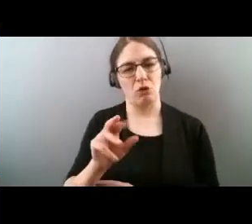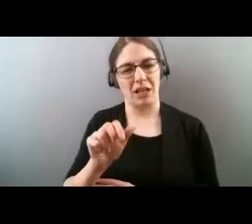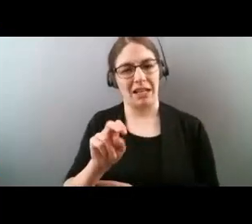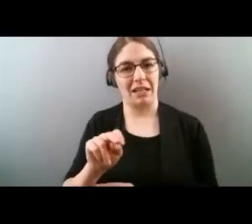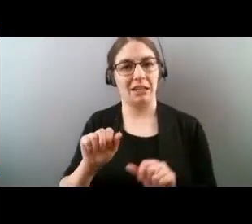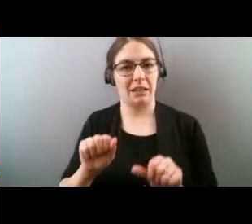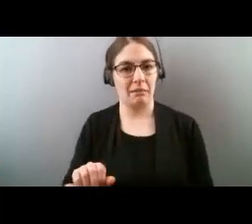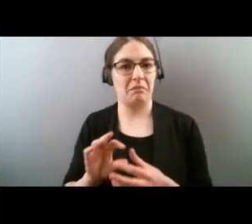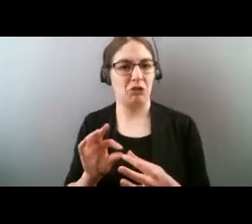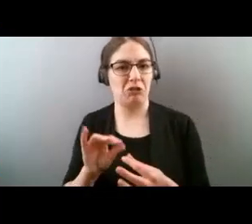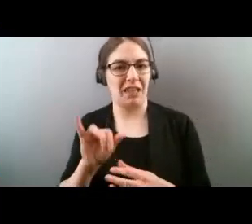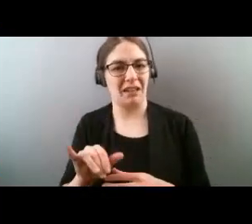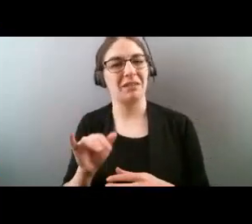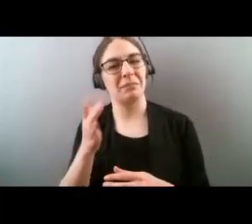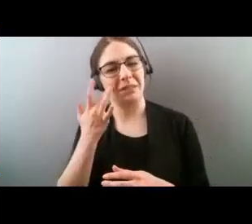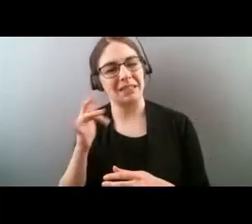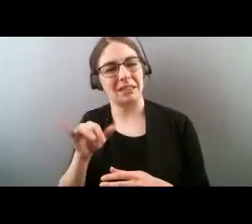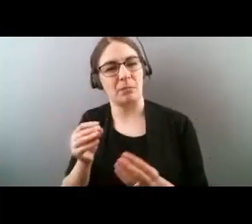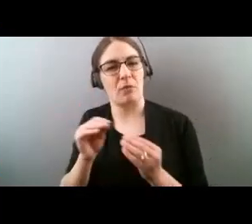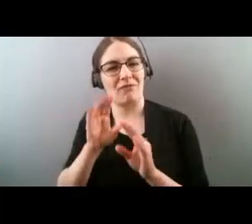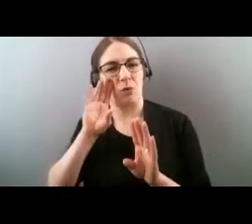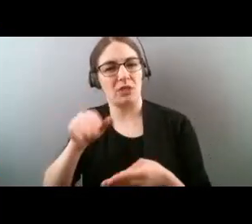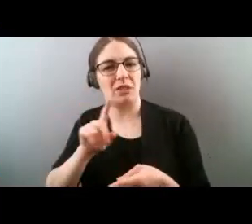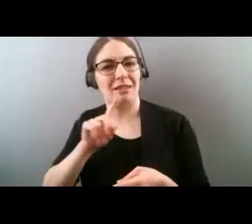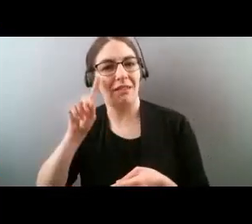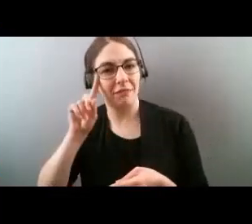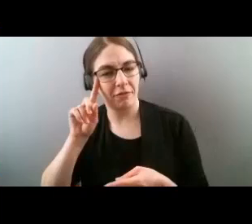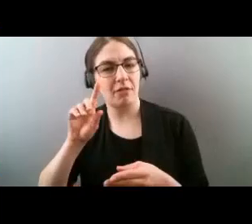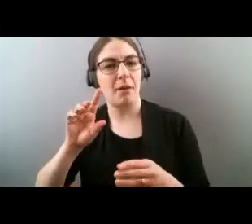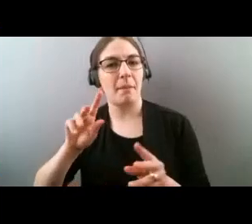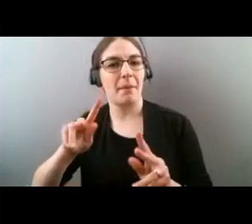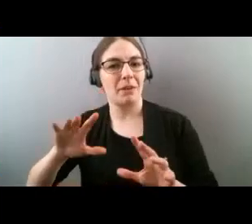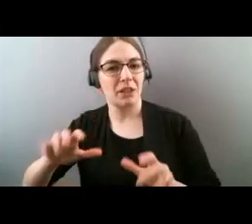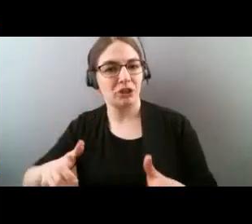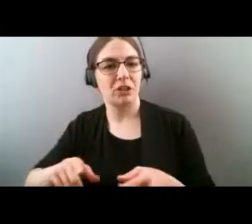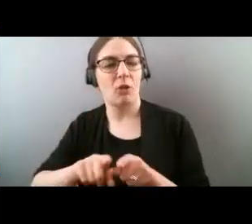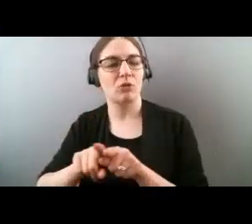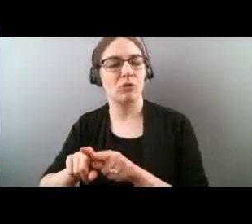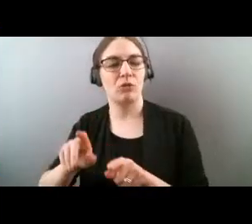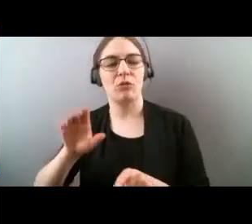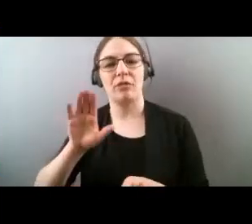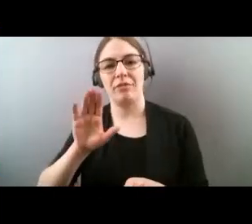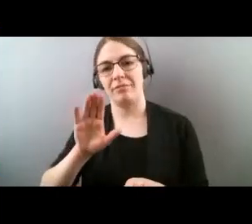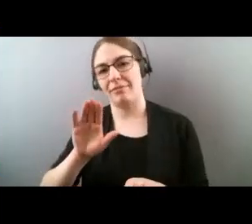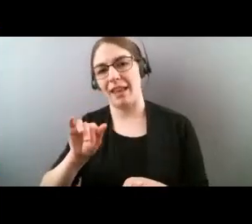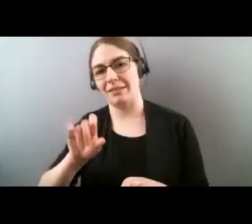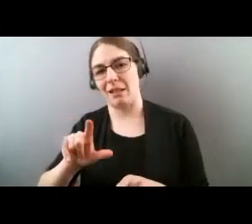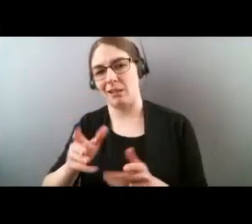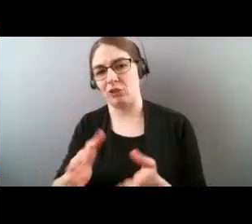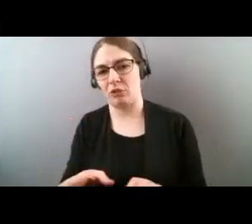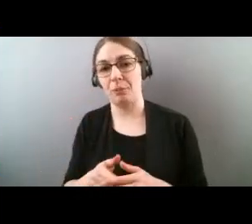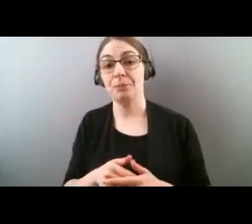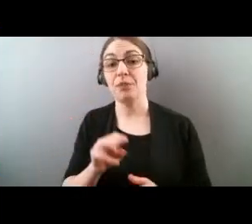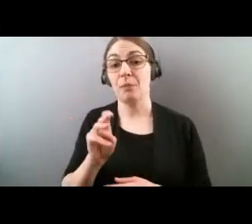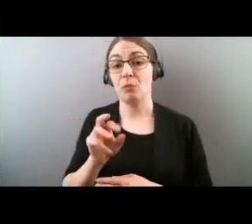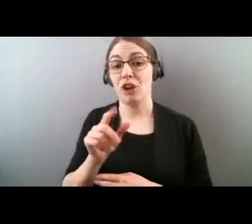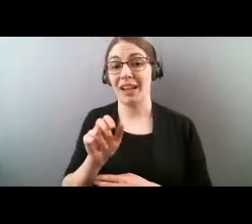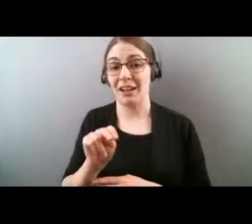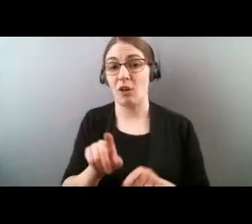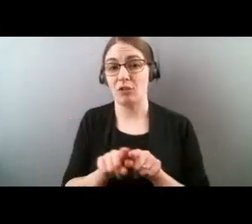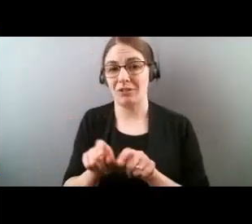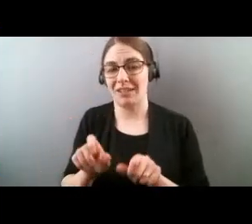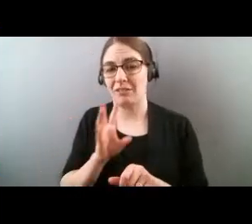deaf population and ASL in general. Morgan will also be able to talk about her patient family advisory